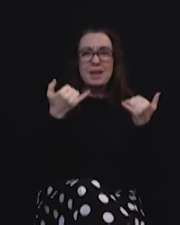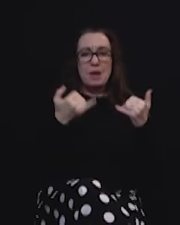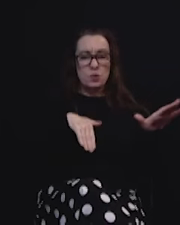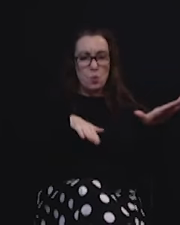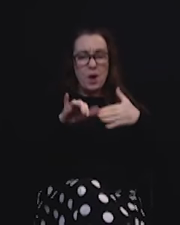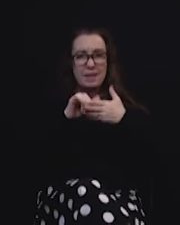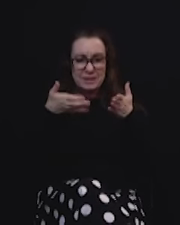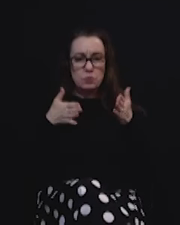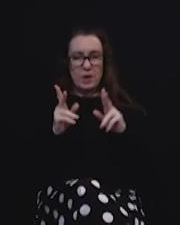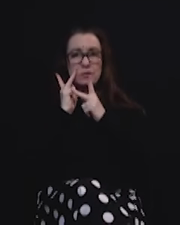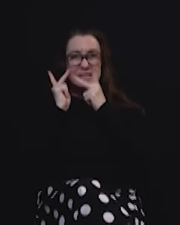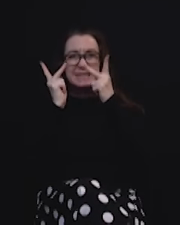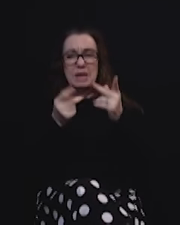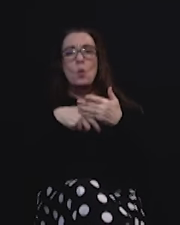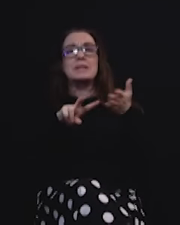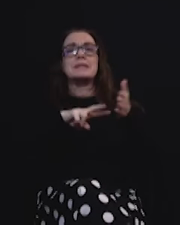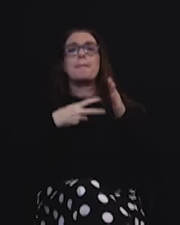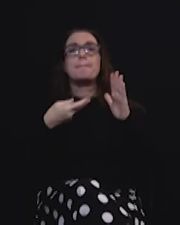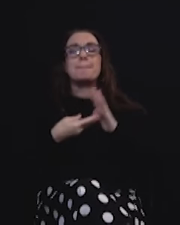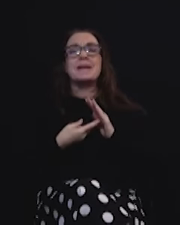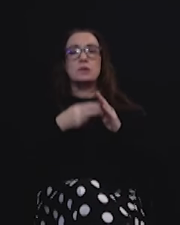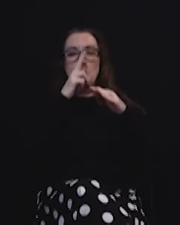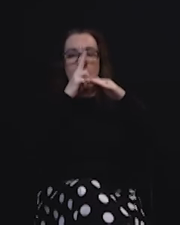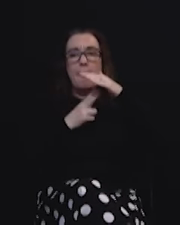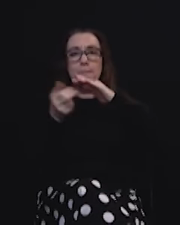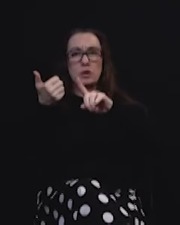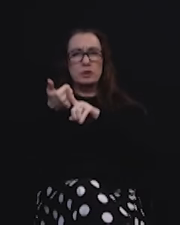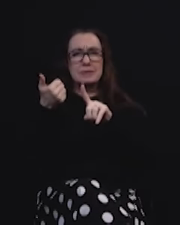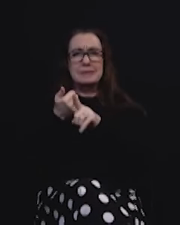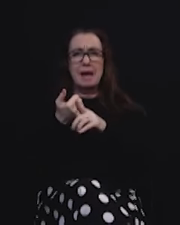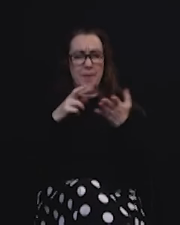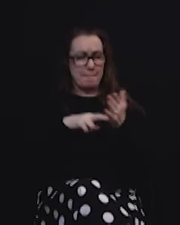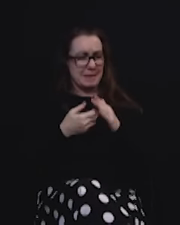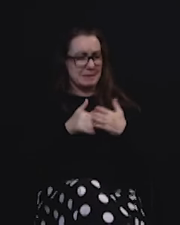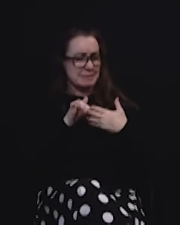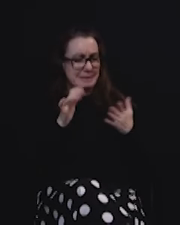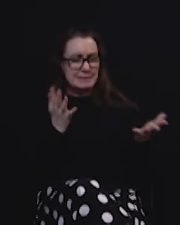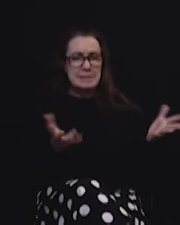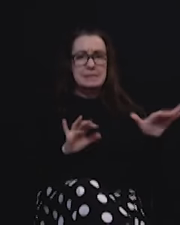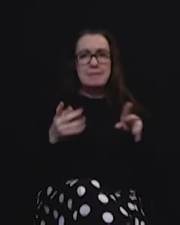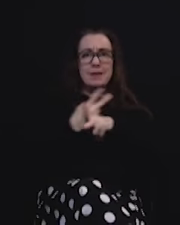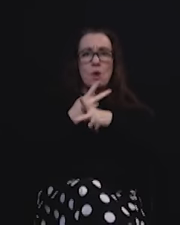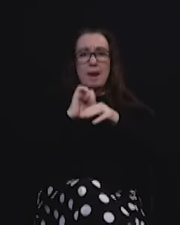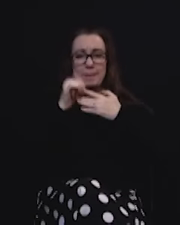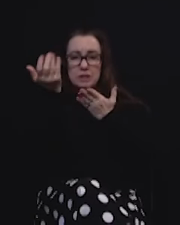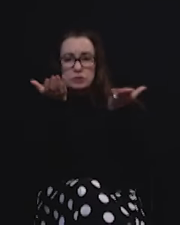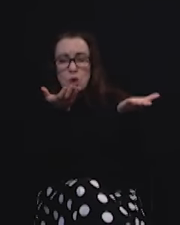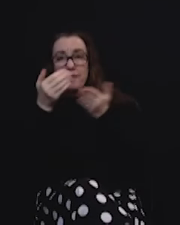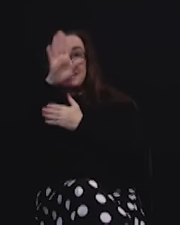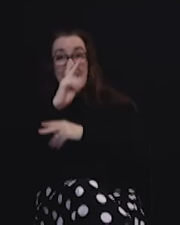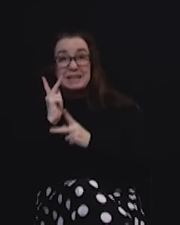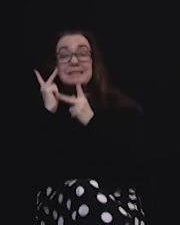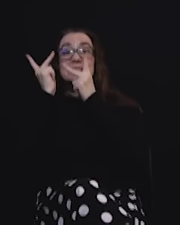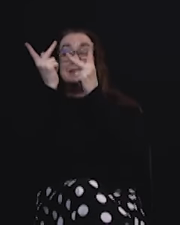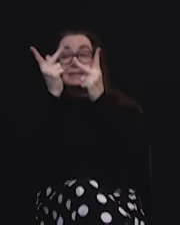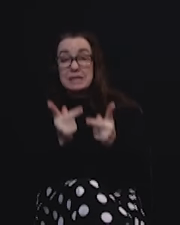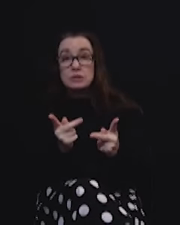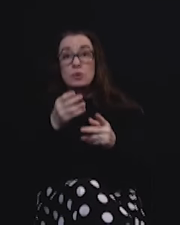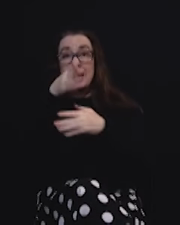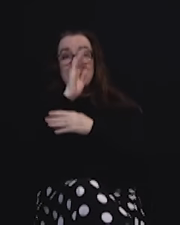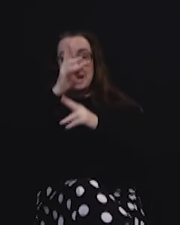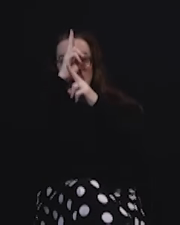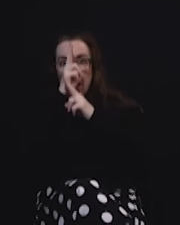in this way and you're seeing what does it mean to humble yourself? What does it mean to put yourself in the position of a servant? And God sees you and God